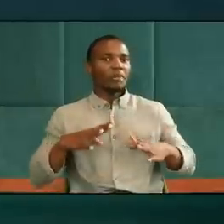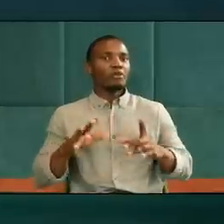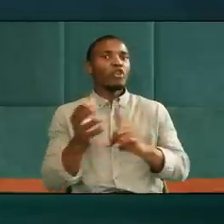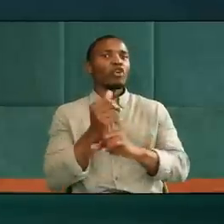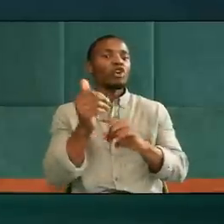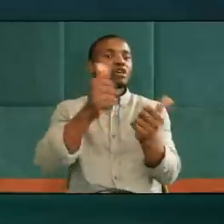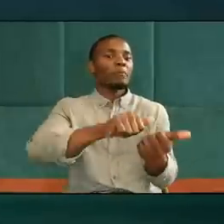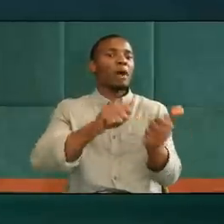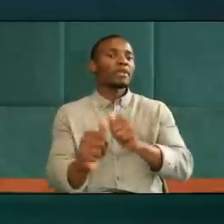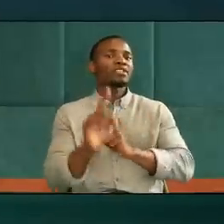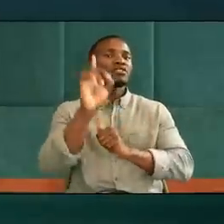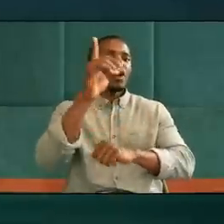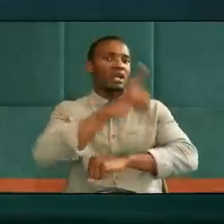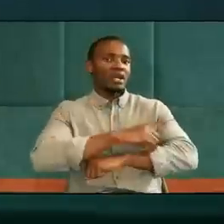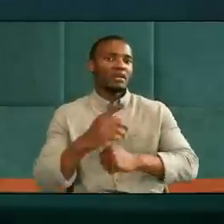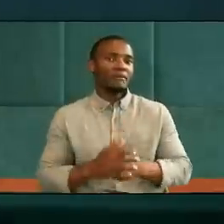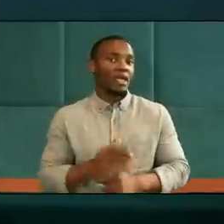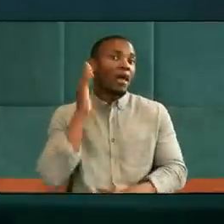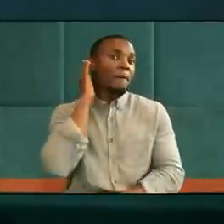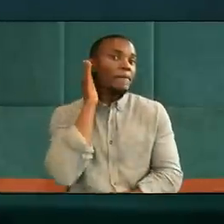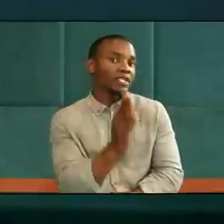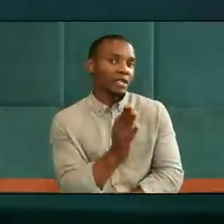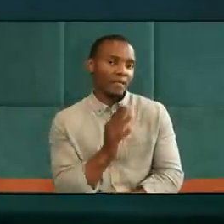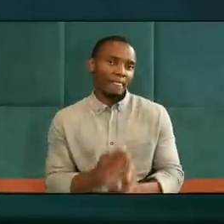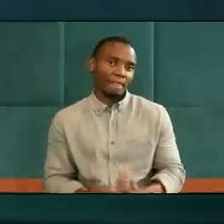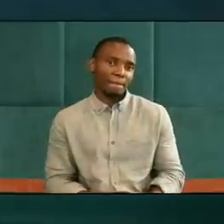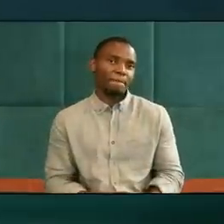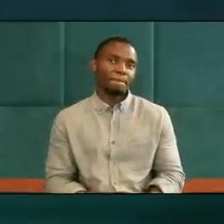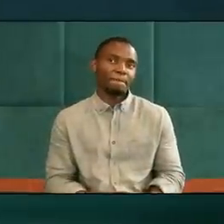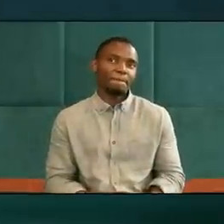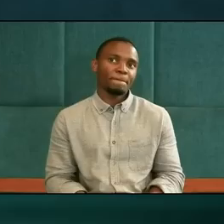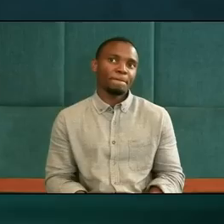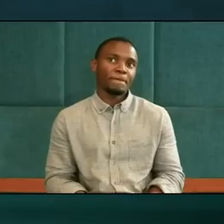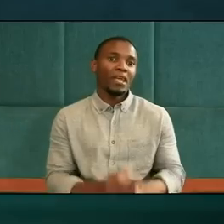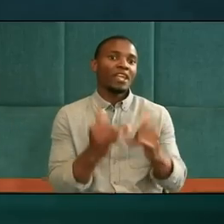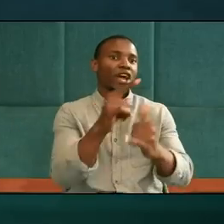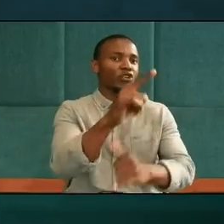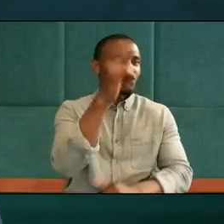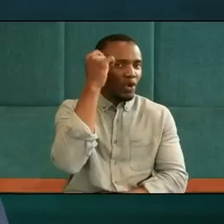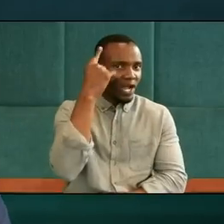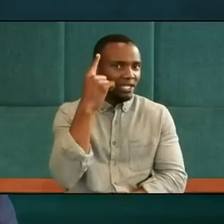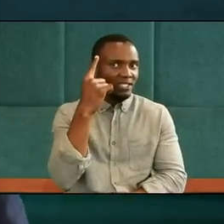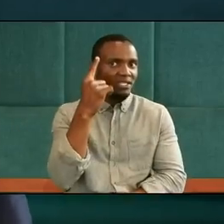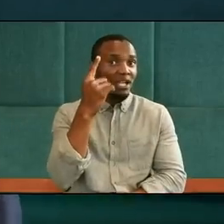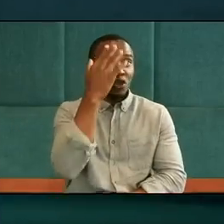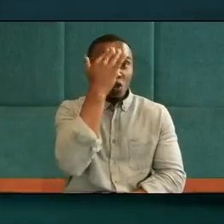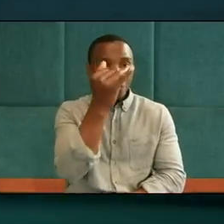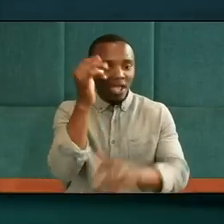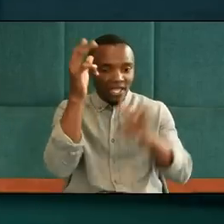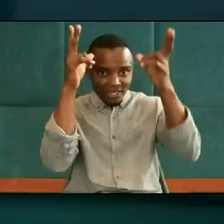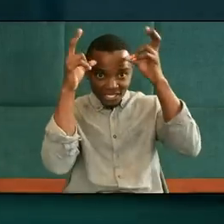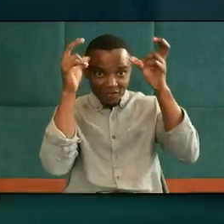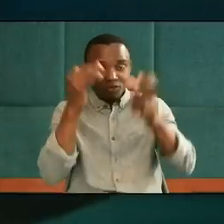day. Peter! Now you understand why the devil wanted him.